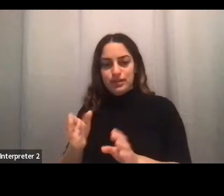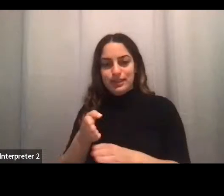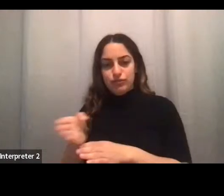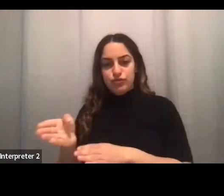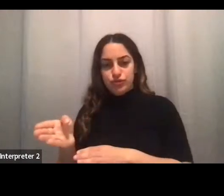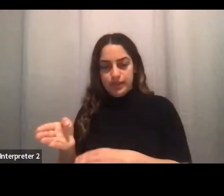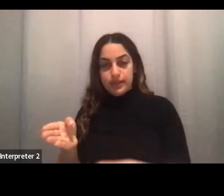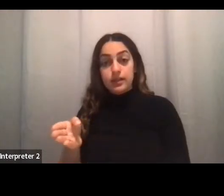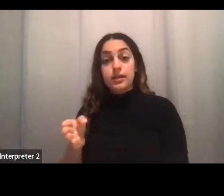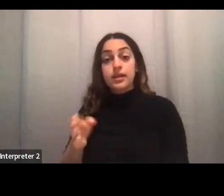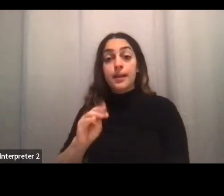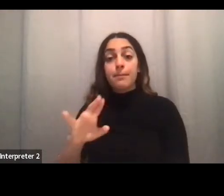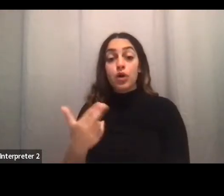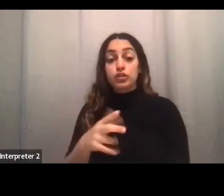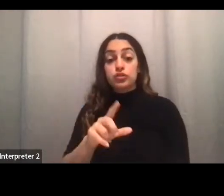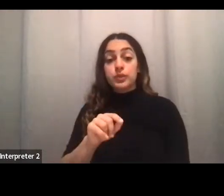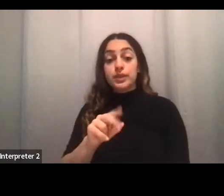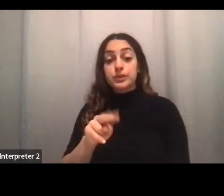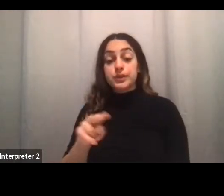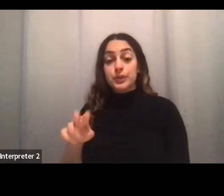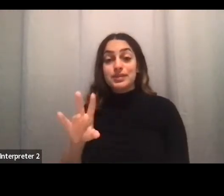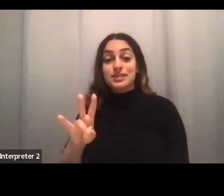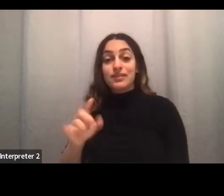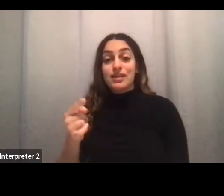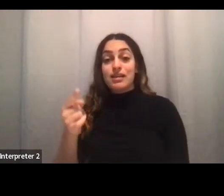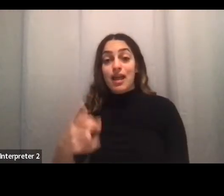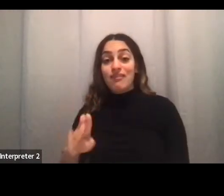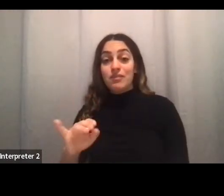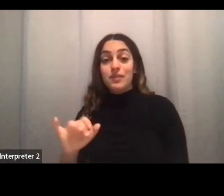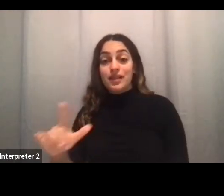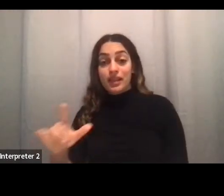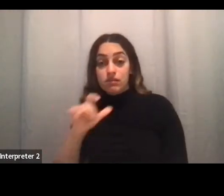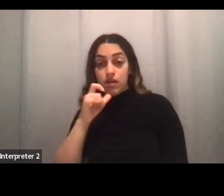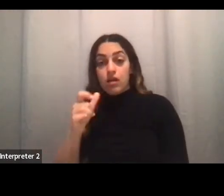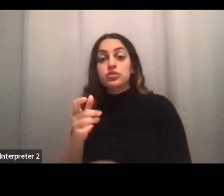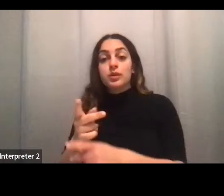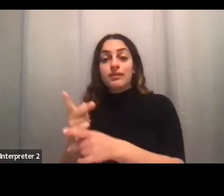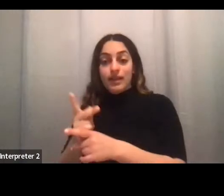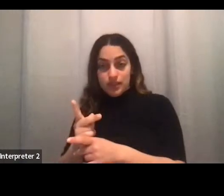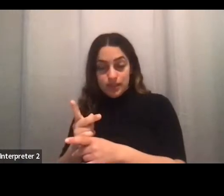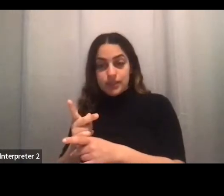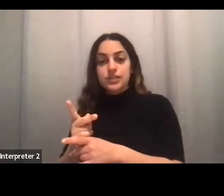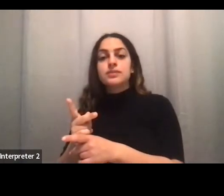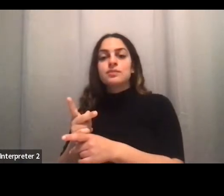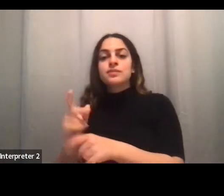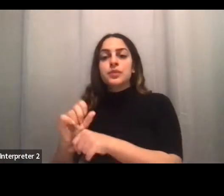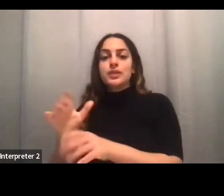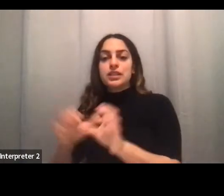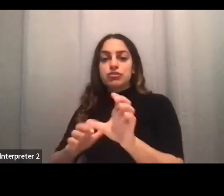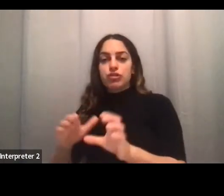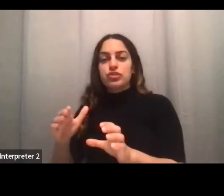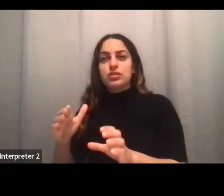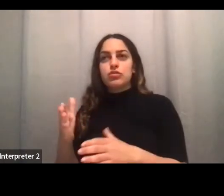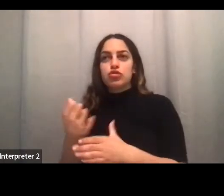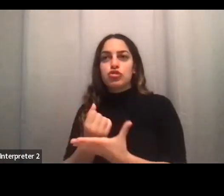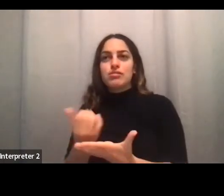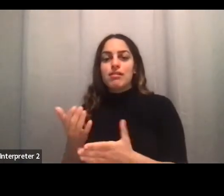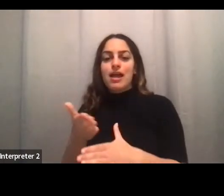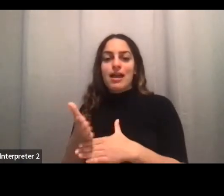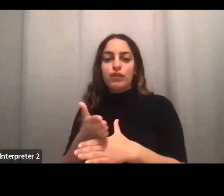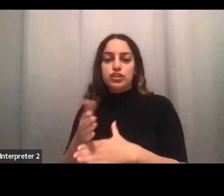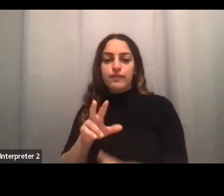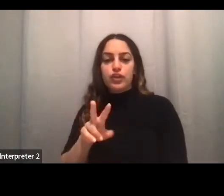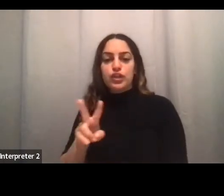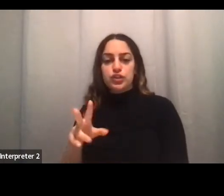million non-supervisory employees in the construction industry earned an average wage of 32 dollars an hour with wages even